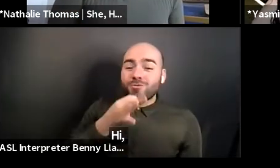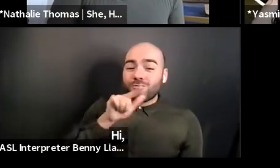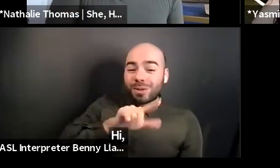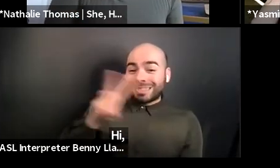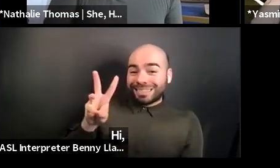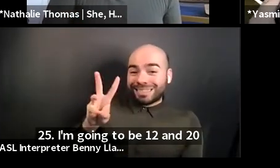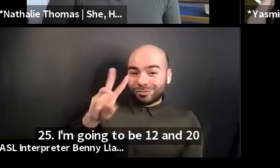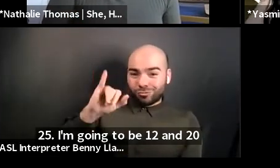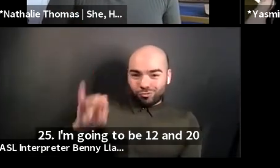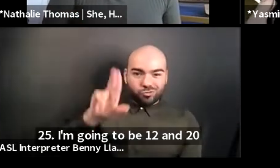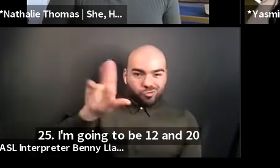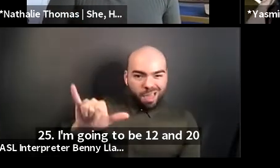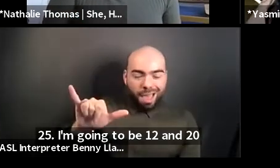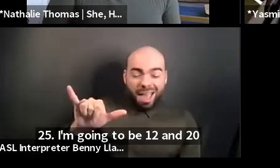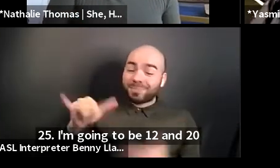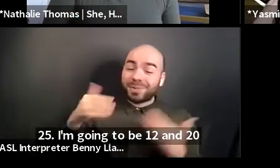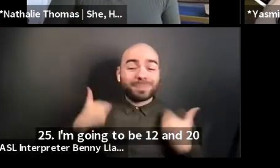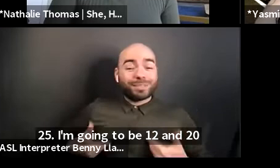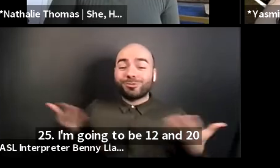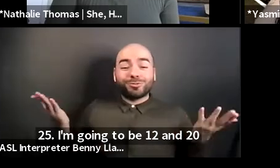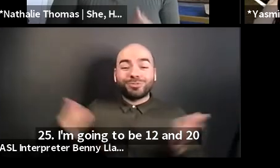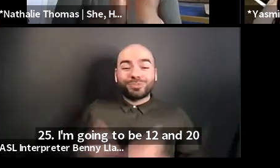July. So here I am.